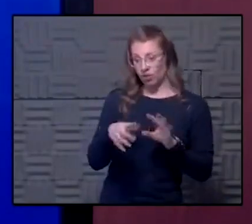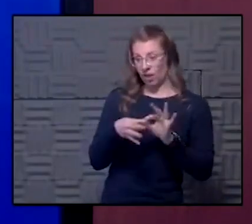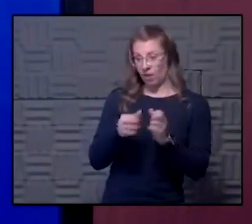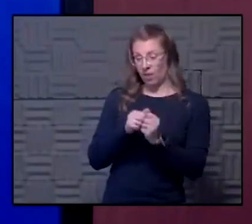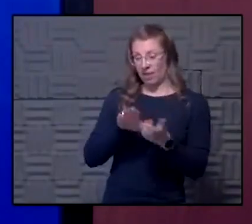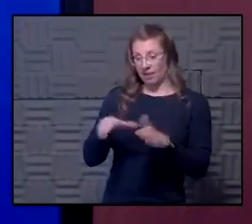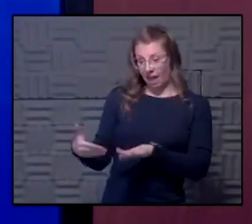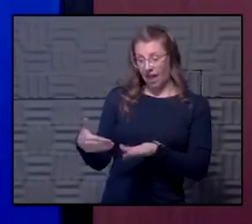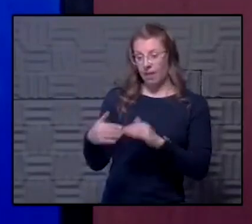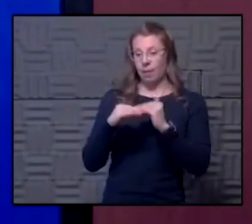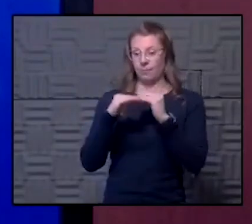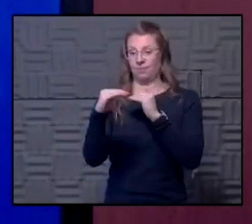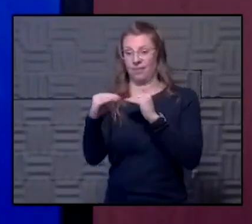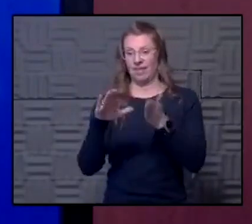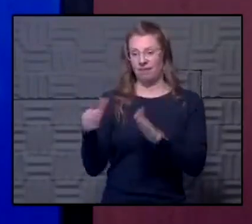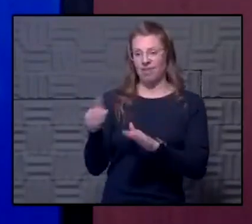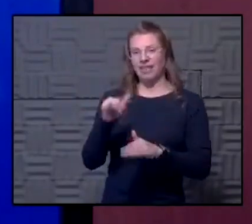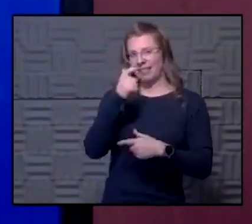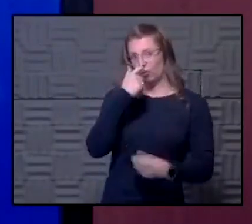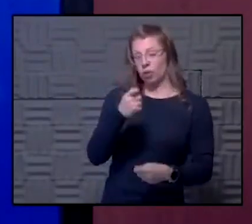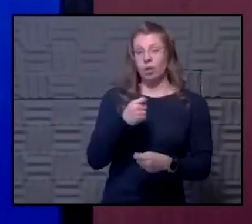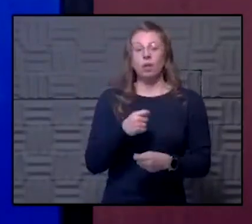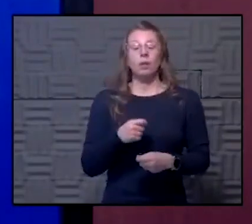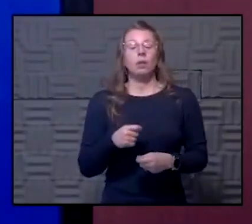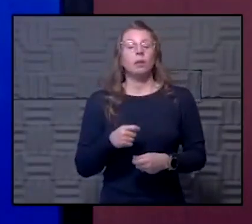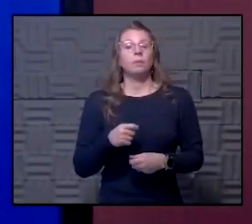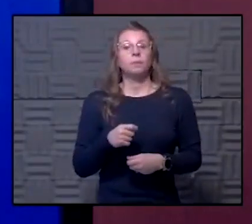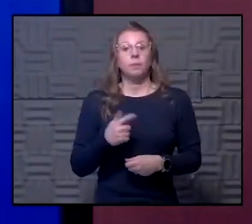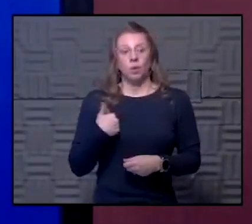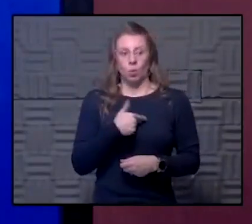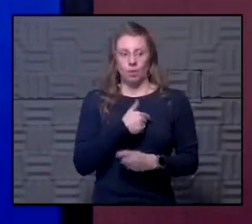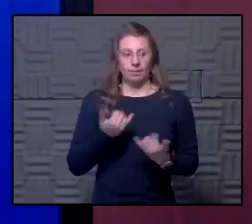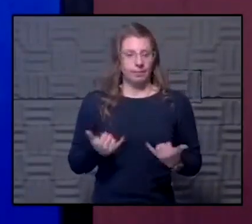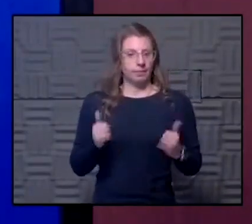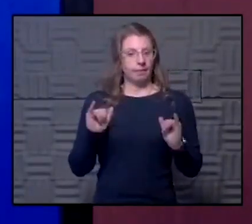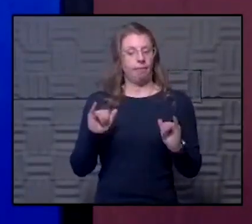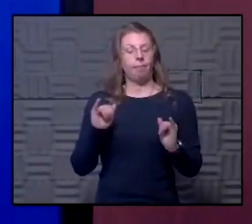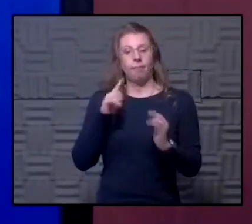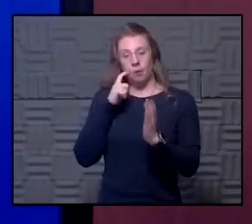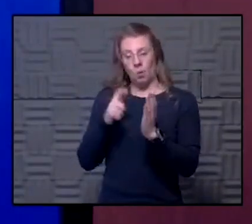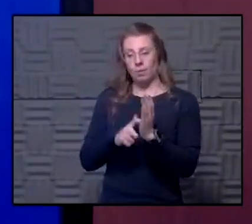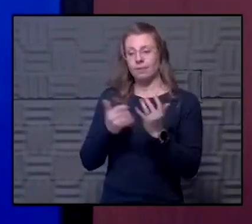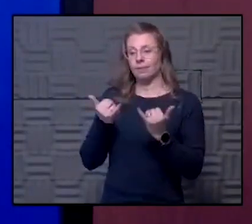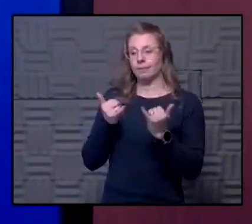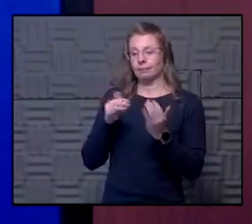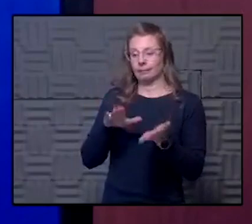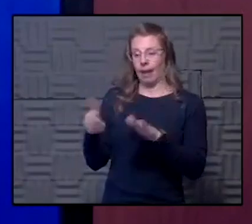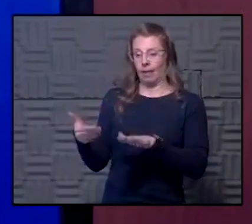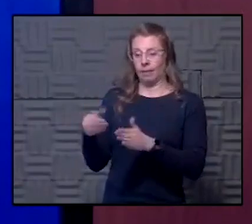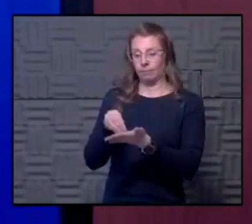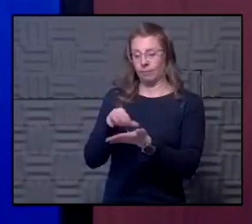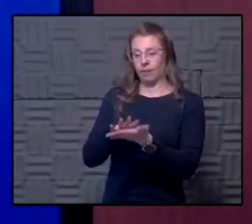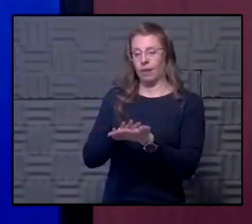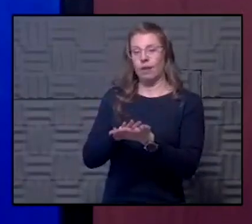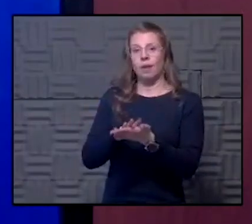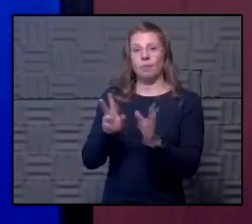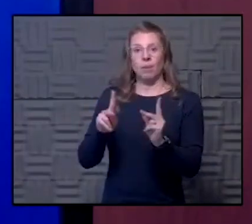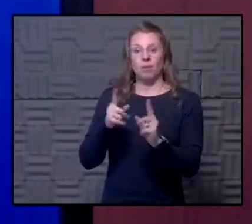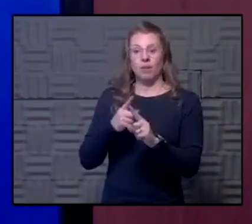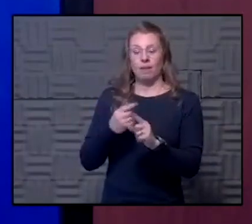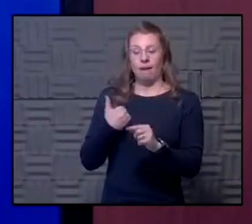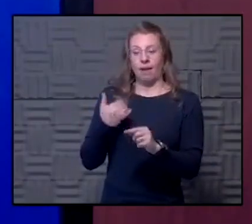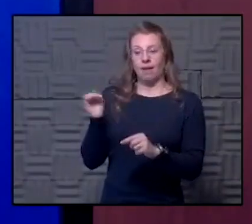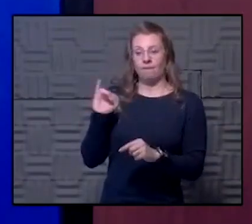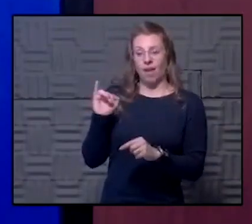and the plateau of deaths is an interesting one. Number one, we're still seeing deaths being recorded from patients that had infections